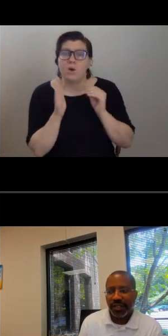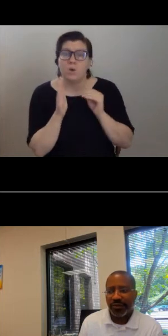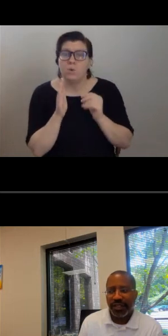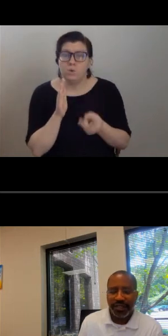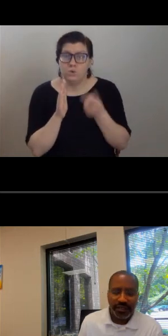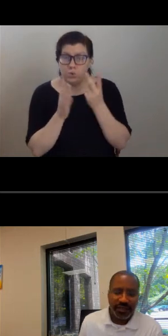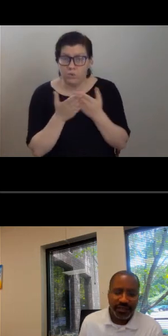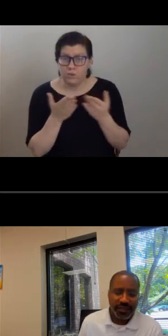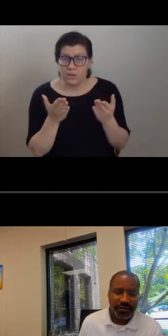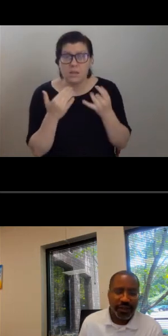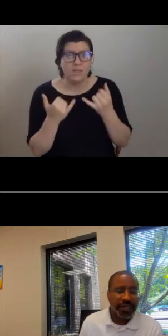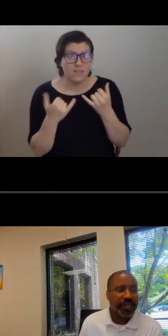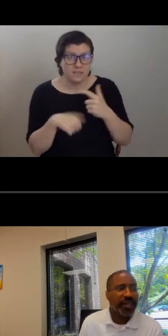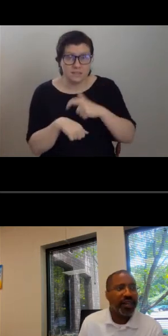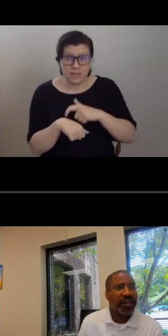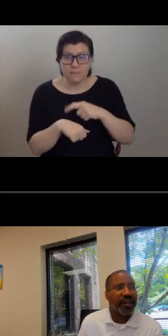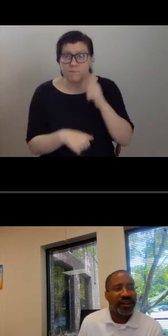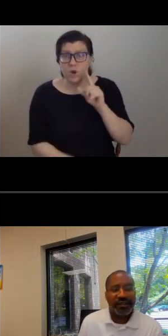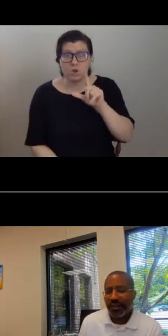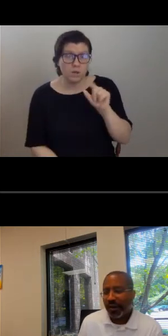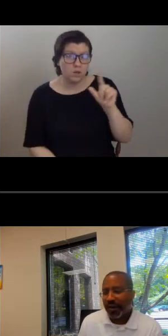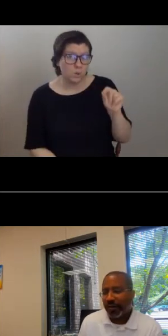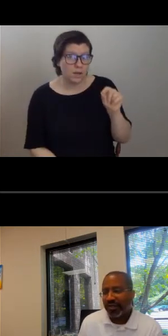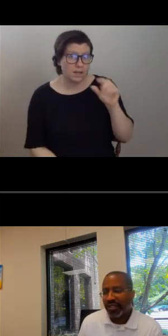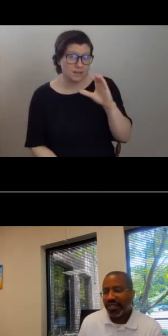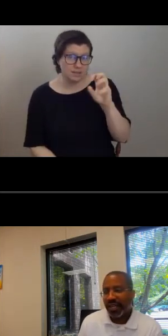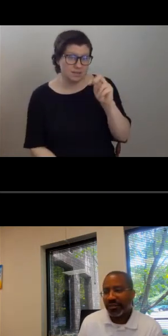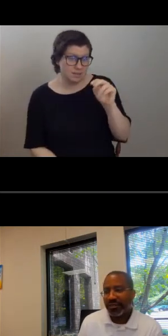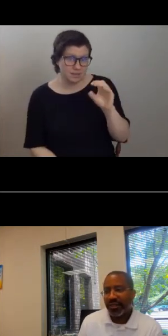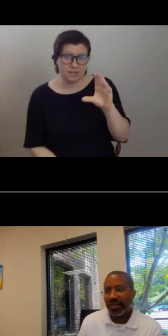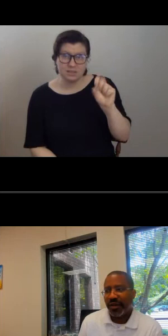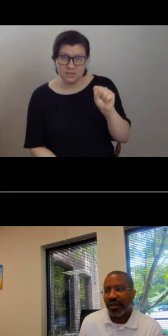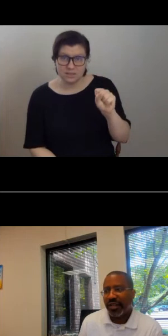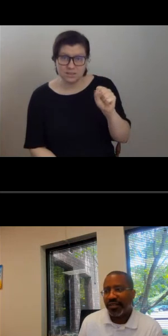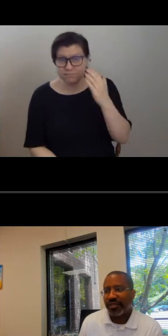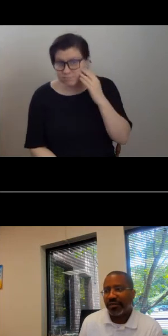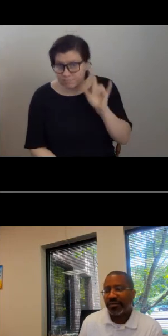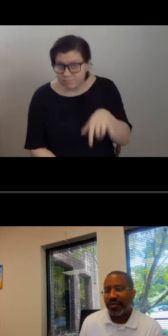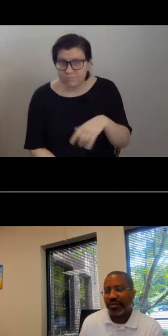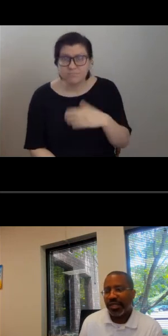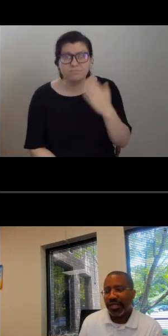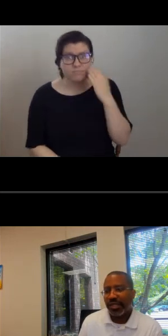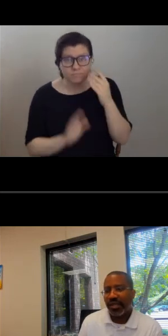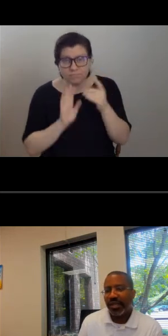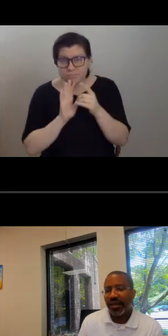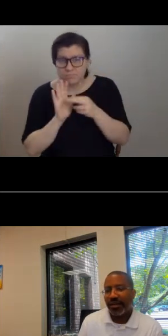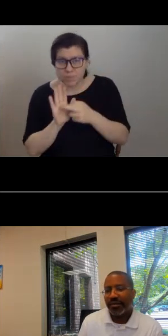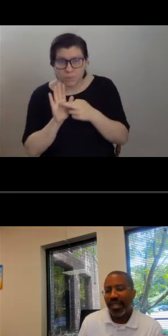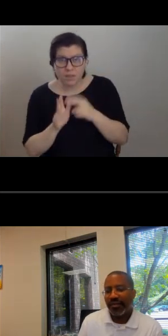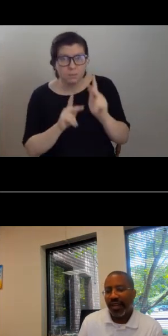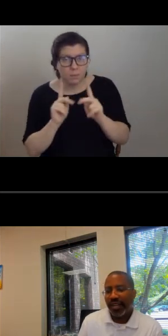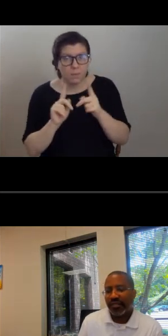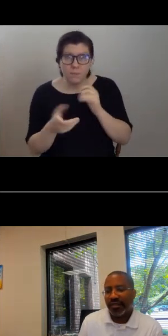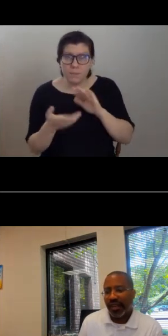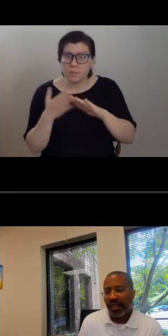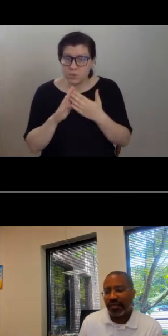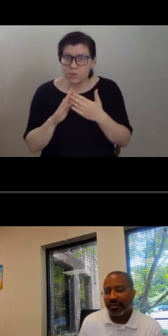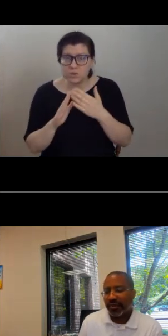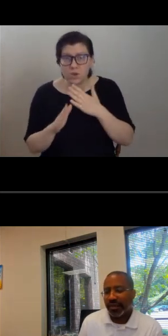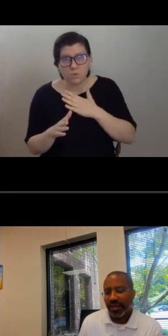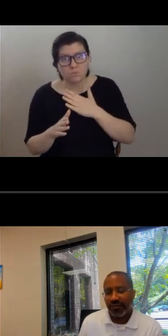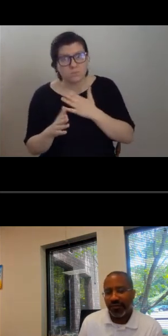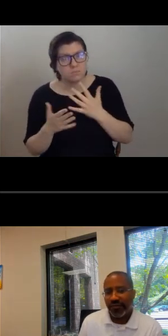for the 2020 census. You know it. You know it represents dollars to the community, so certainly take advantage of